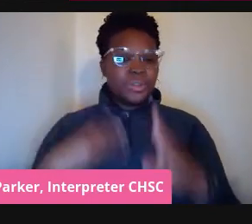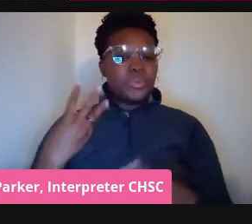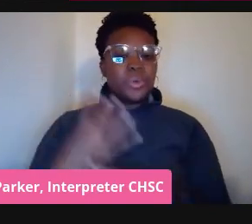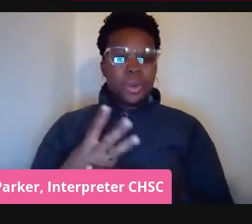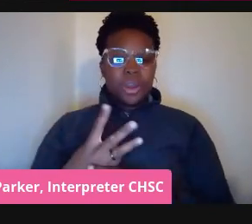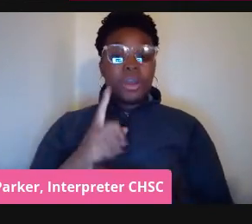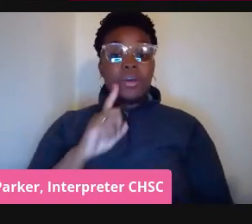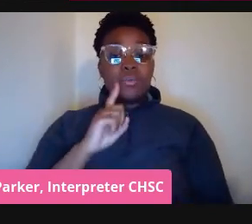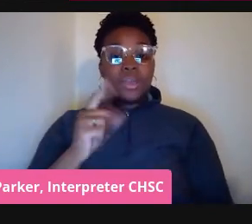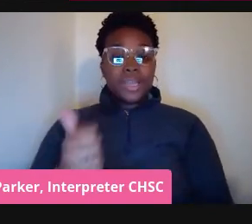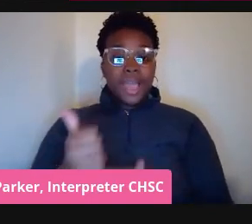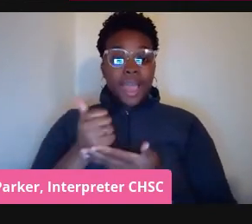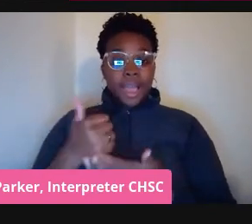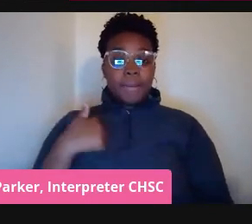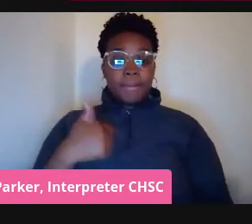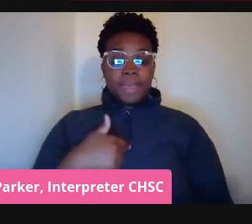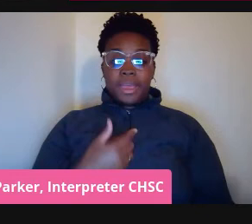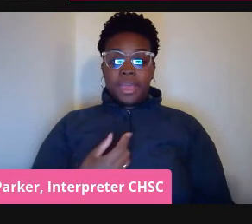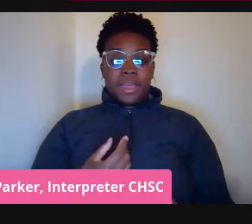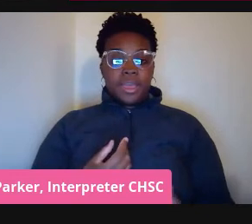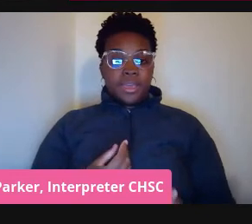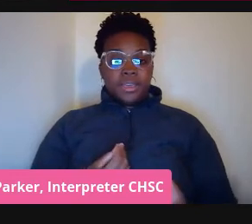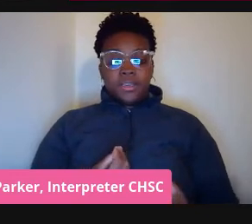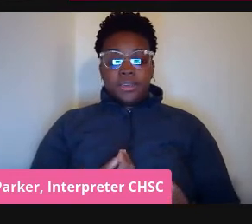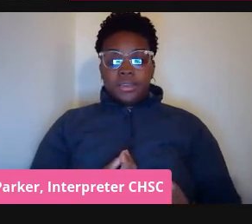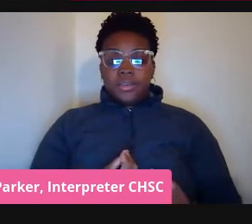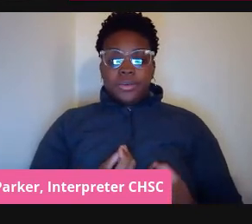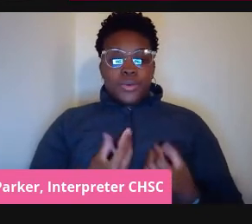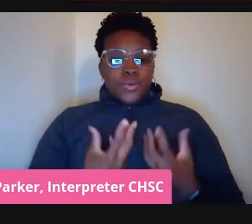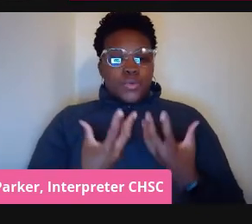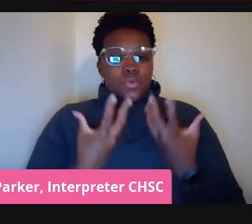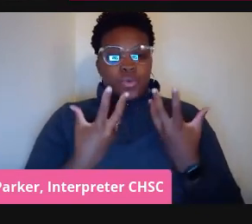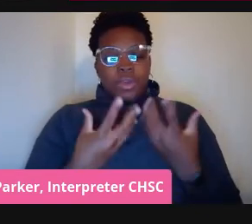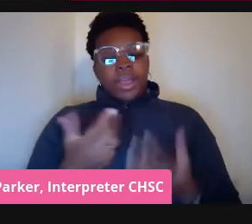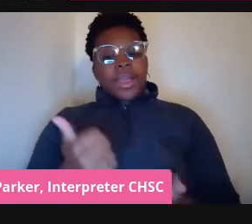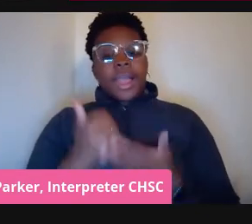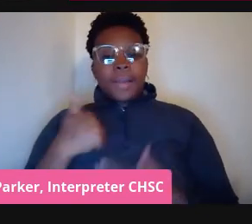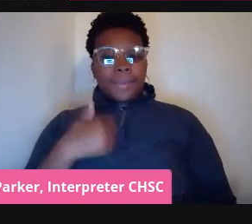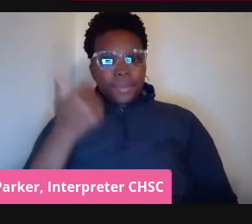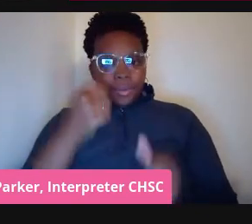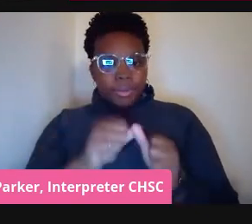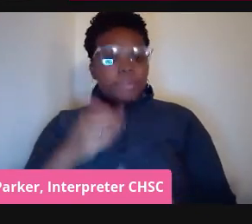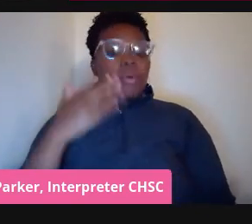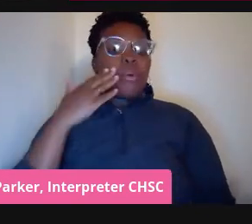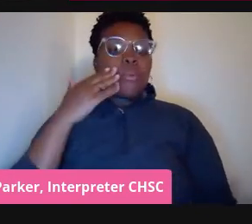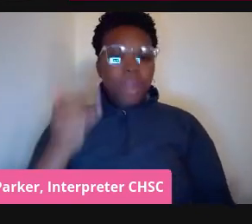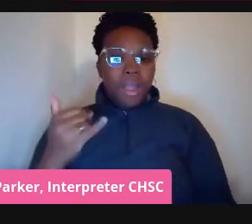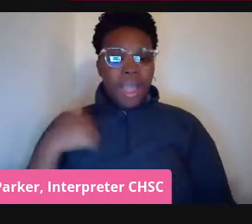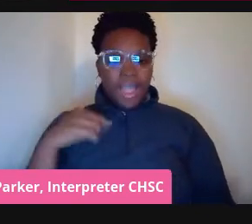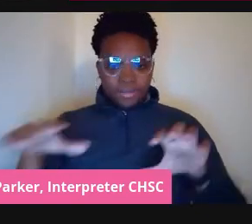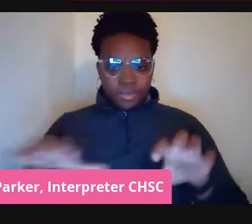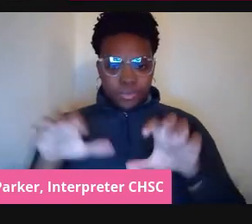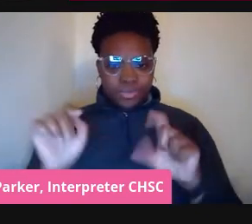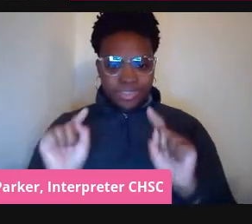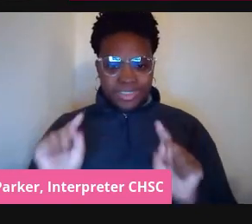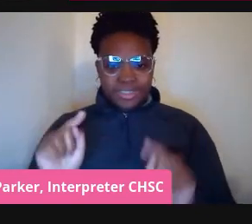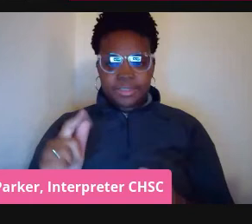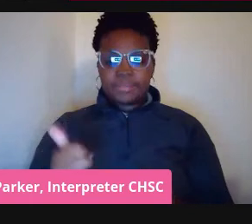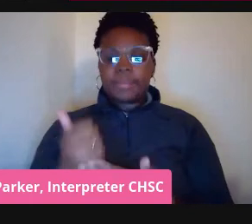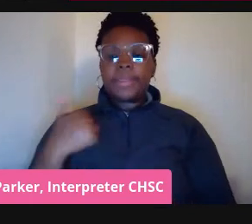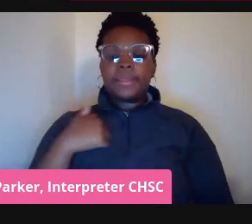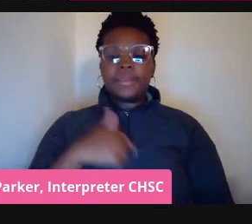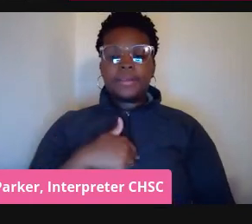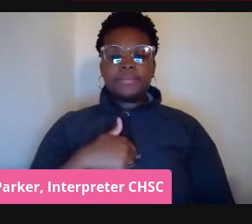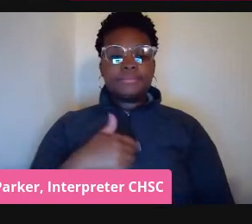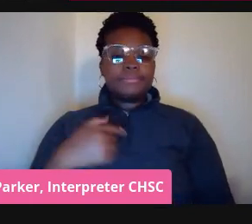It helps me to, it fuels me. It helps me to remember why I'm doing this. It helps me to remember that even when I'm